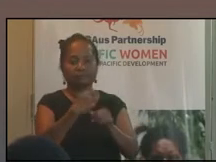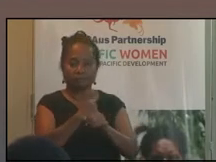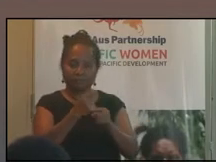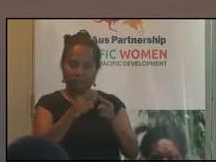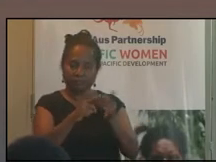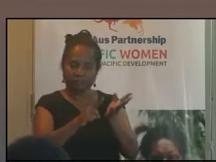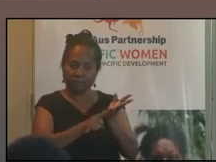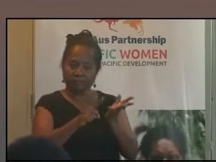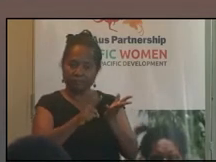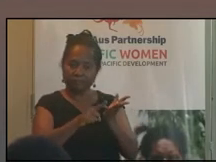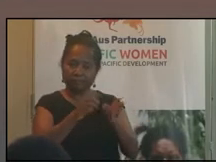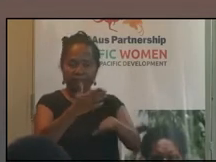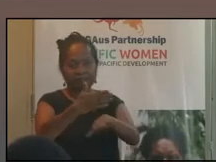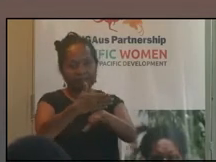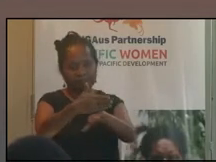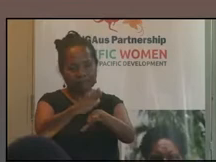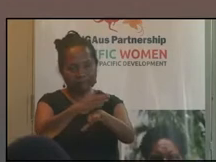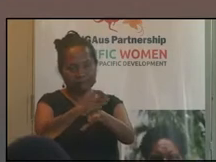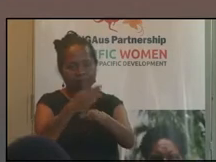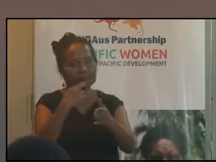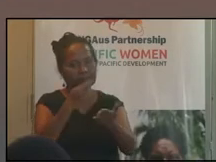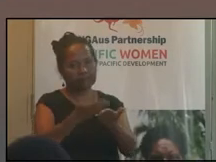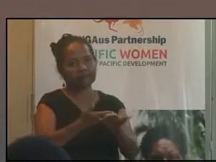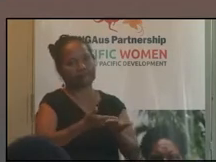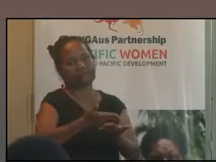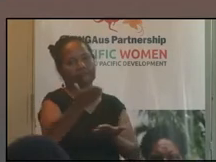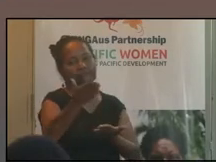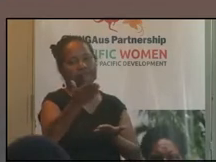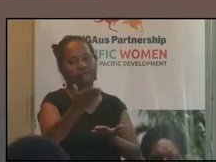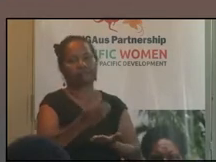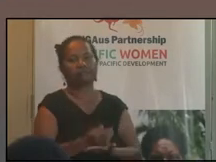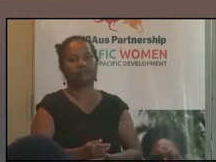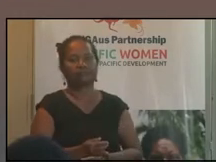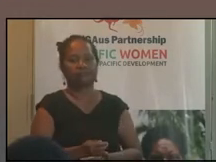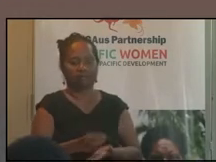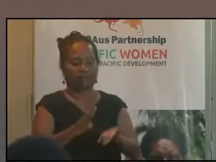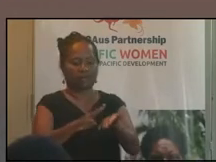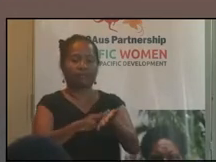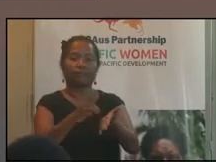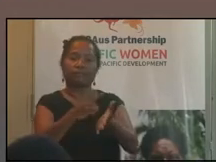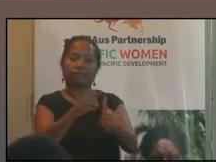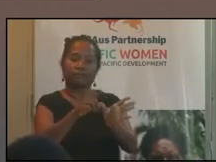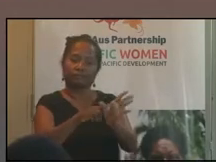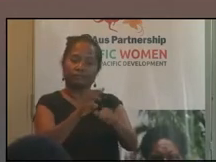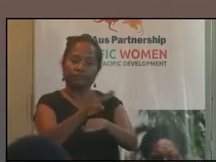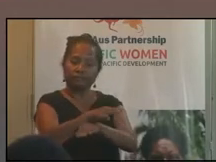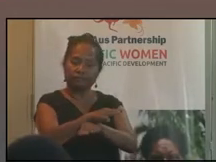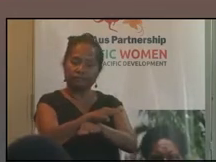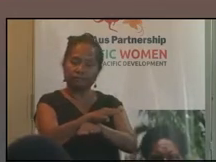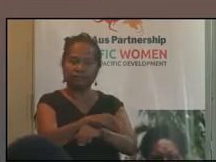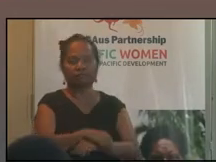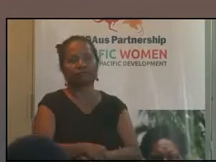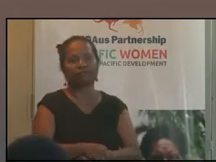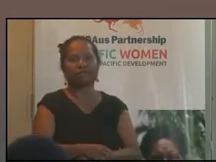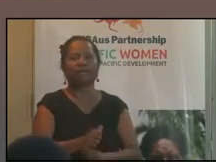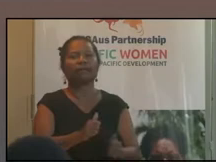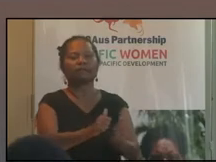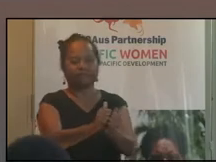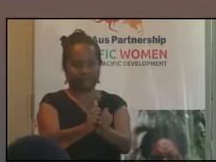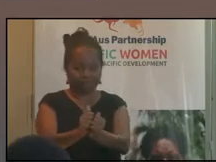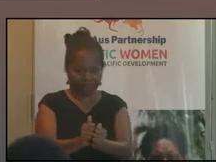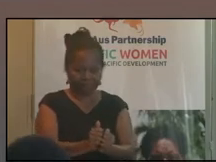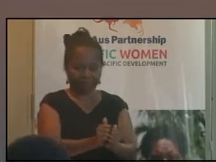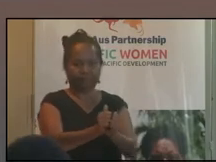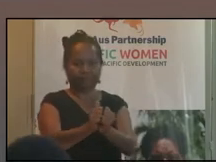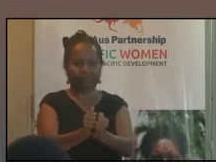and we have now got a new submission back to cabinet. So in May, the cabinet did agree. There